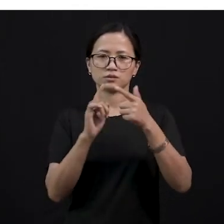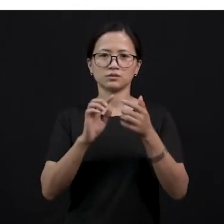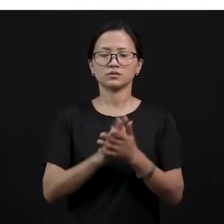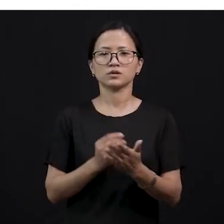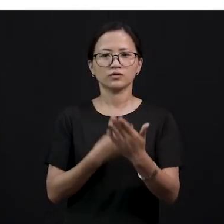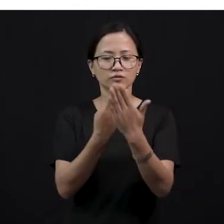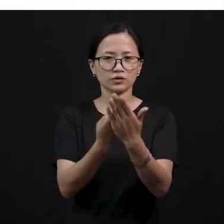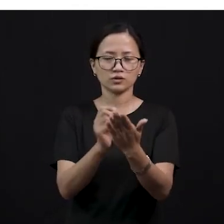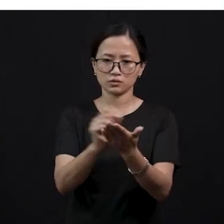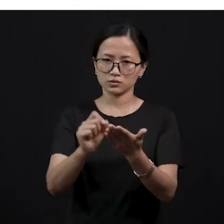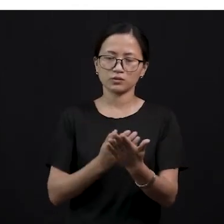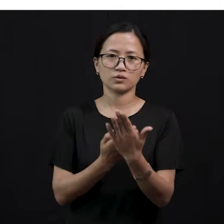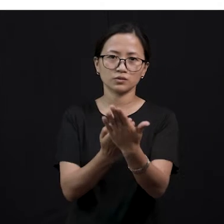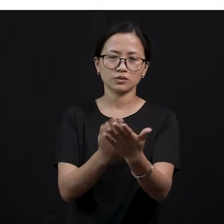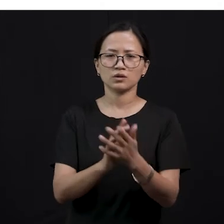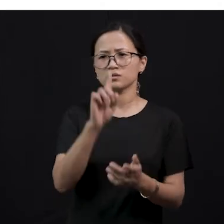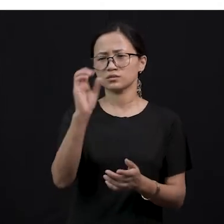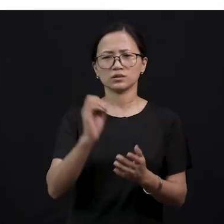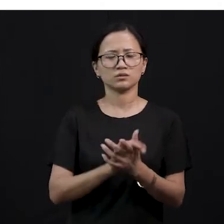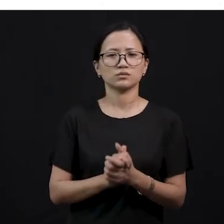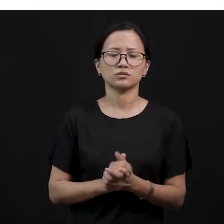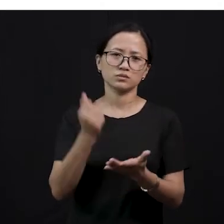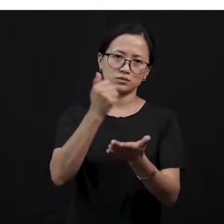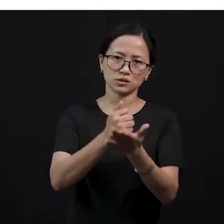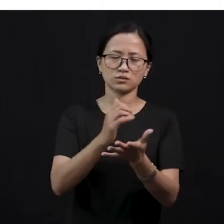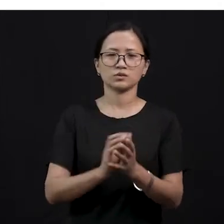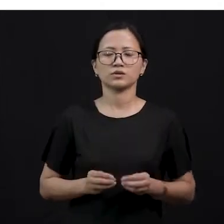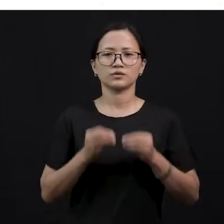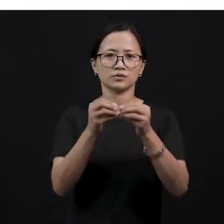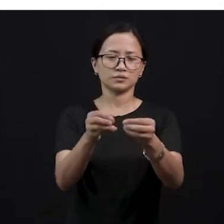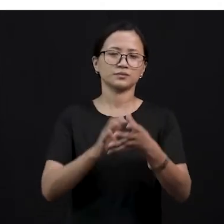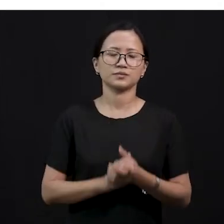file your application there. I think it's a 10 rupees stamp that you have to give.